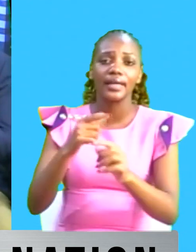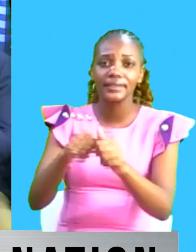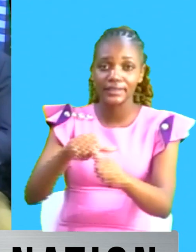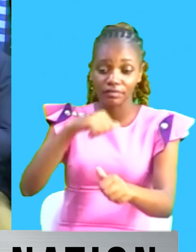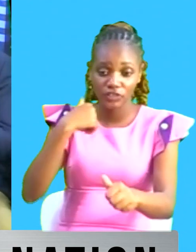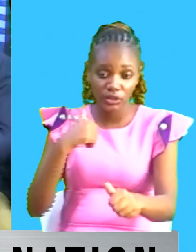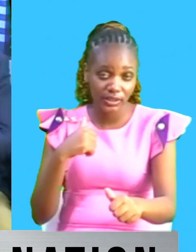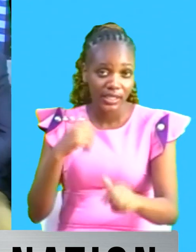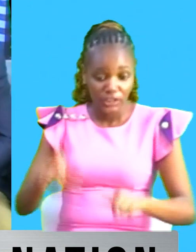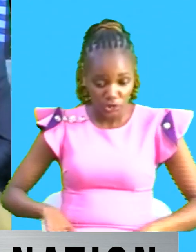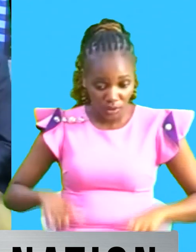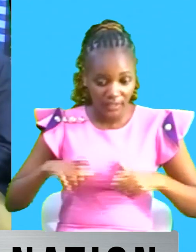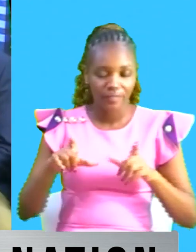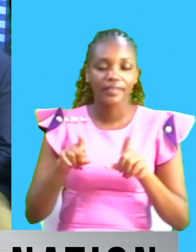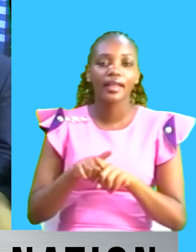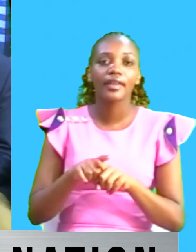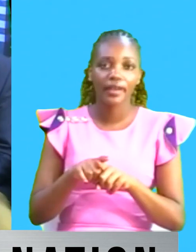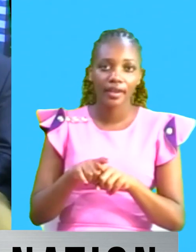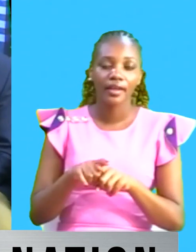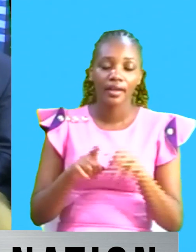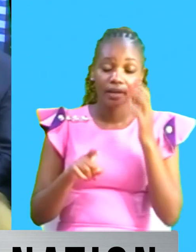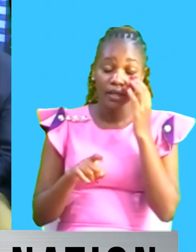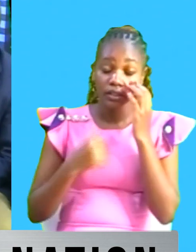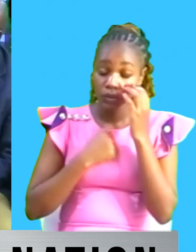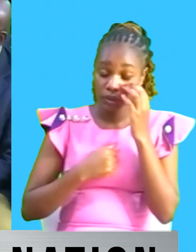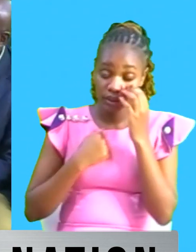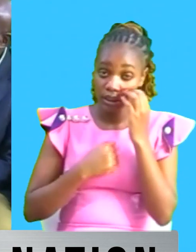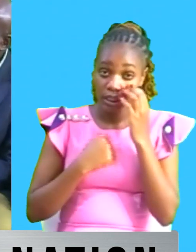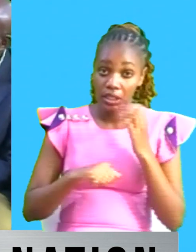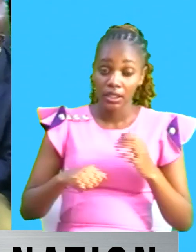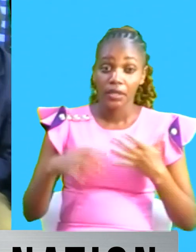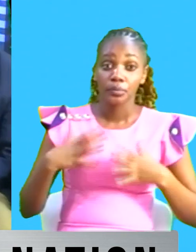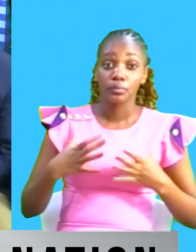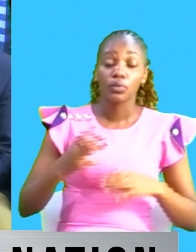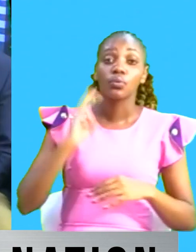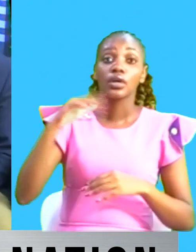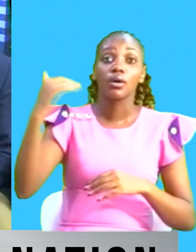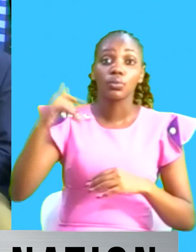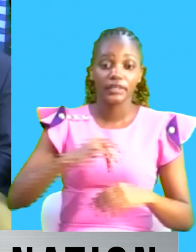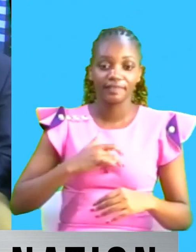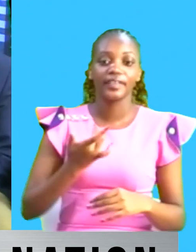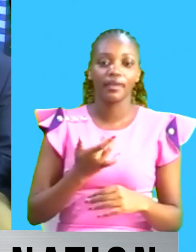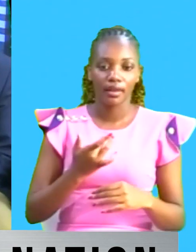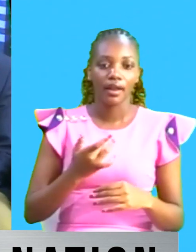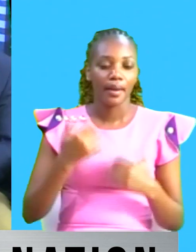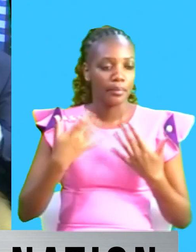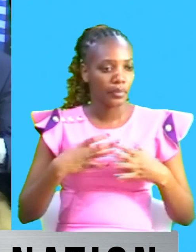create a reason for them to refuse to leave power because they think they're going to be targeted when they're out of power.